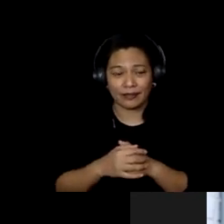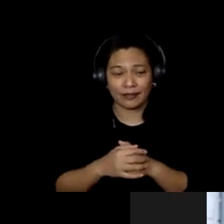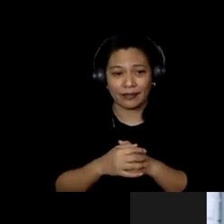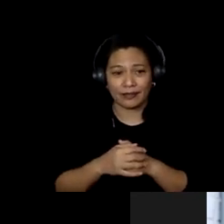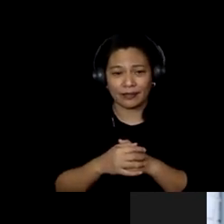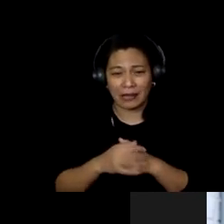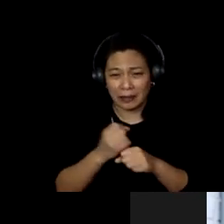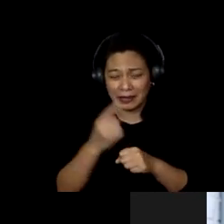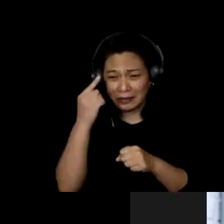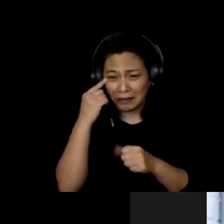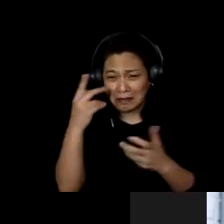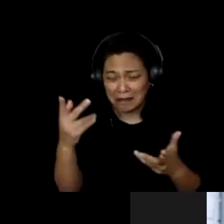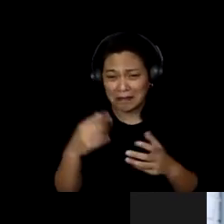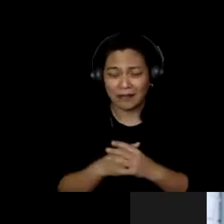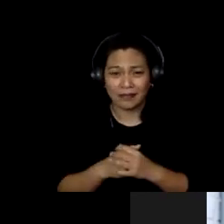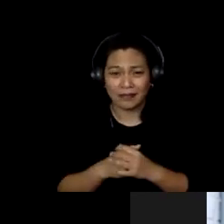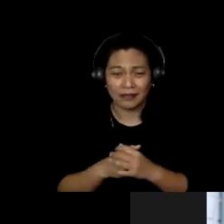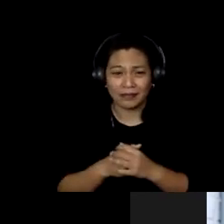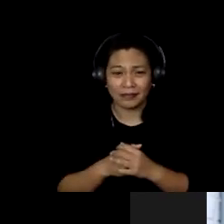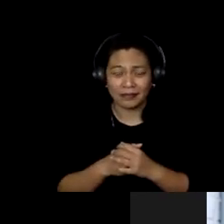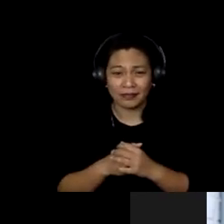Does that answer the question?